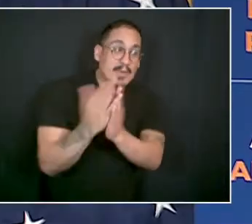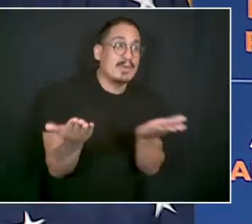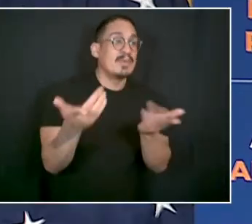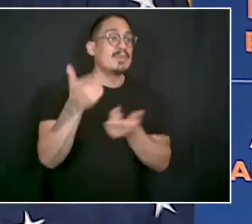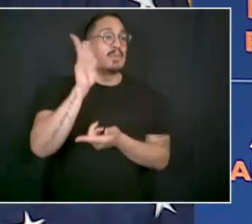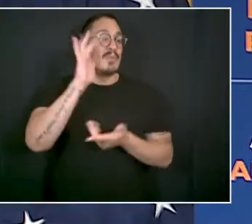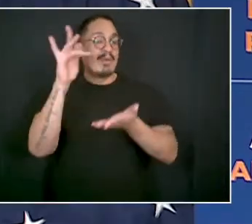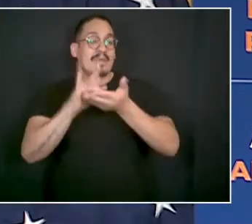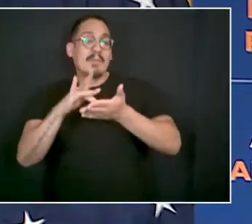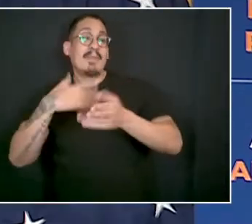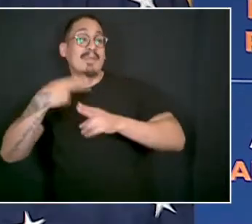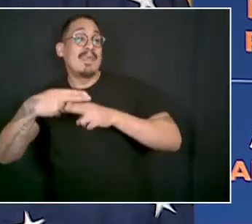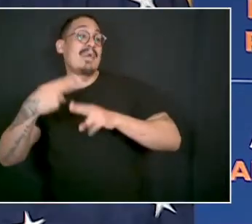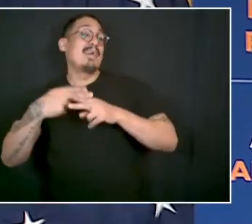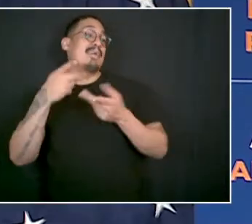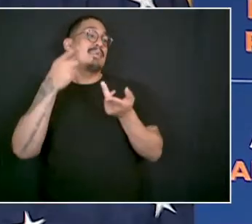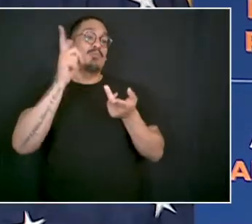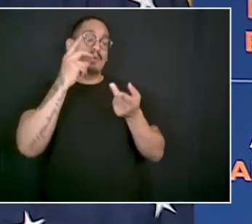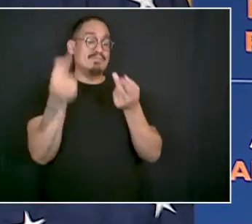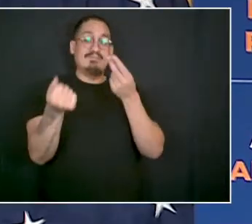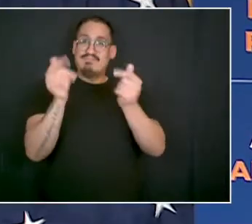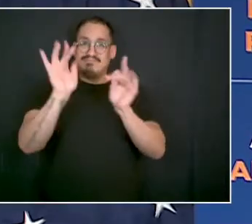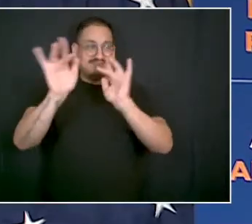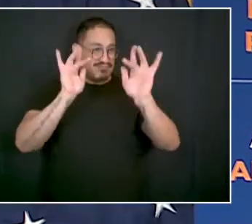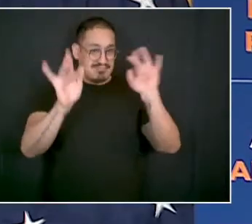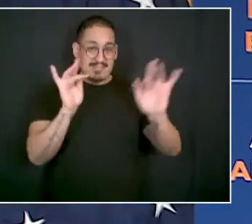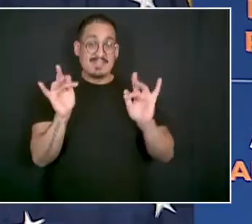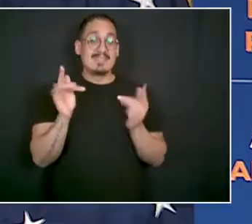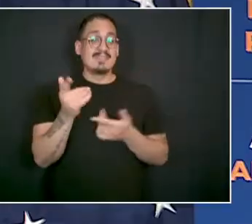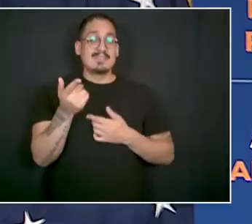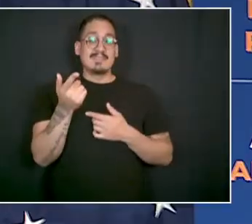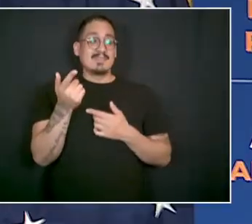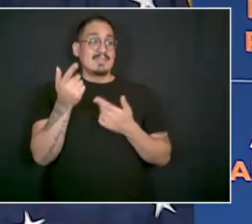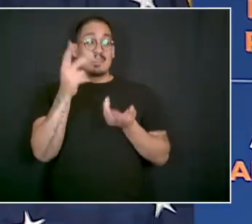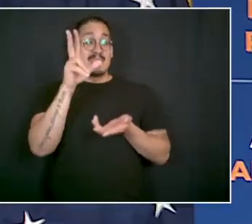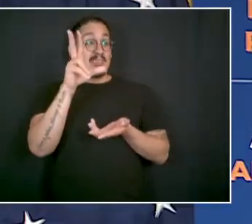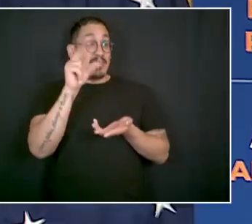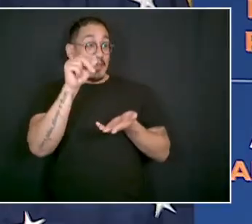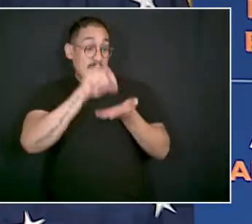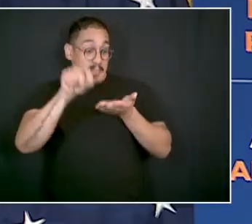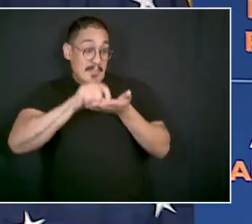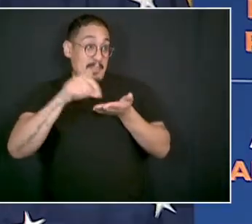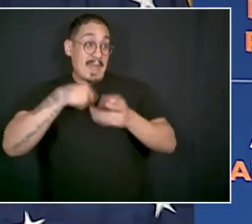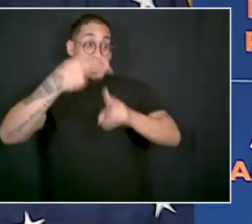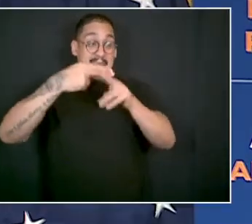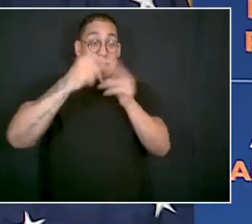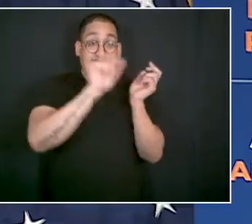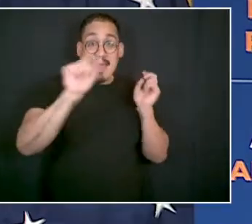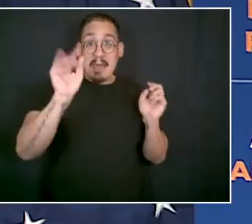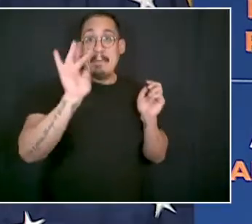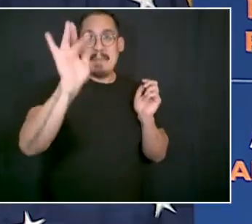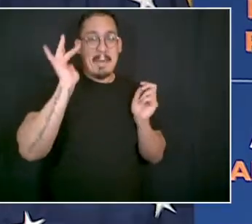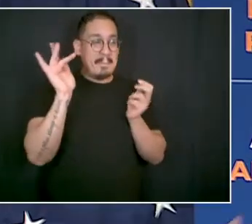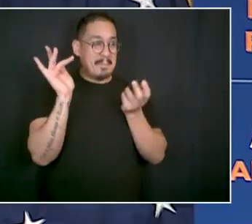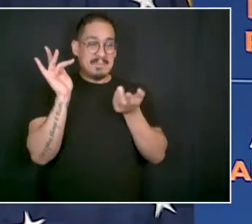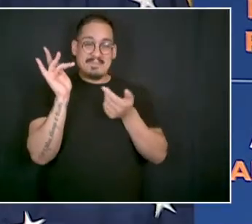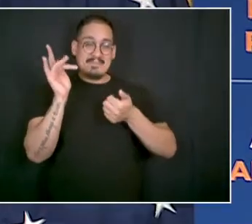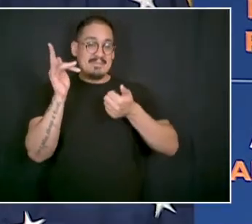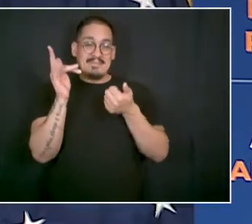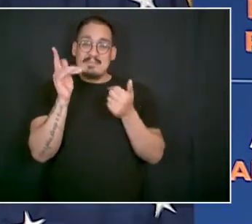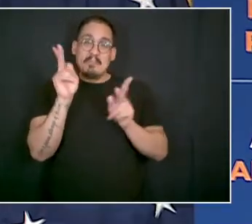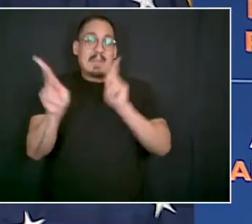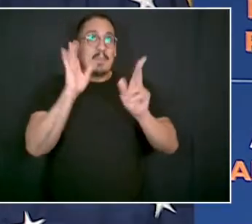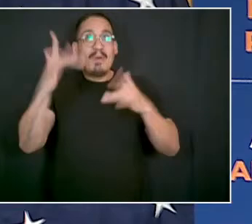name, people click right away. Every time you want to do a 30-page expose with a rat running across my face, people are going to get